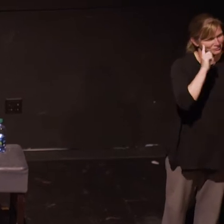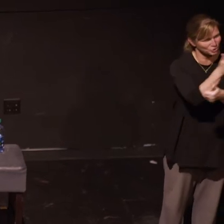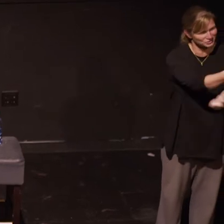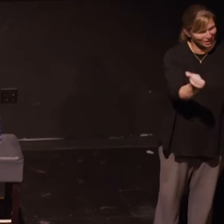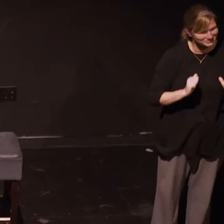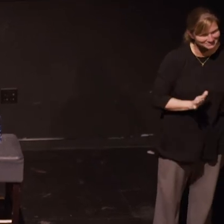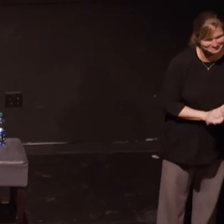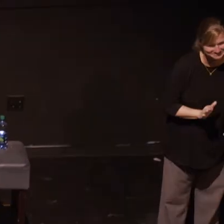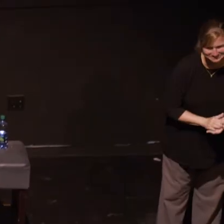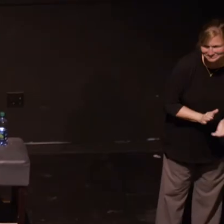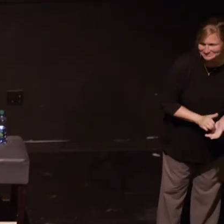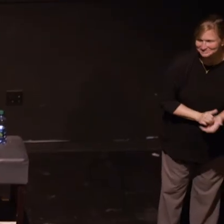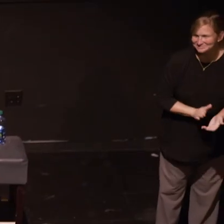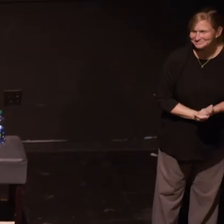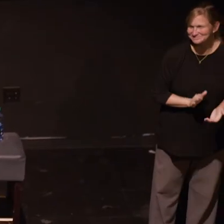applause.